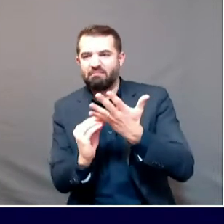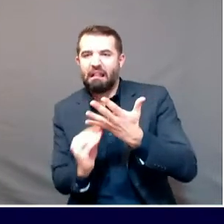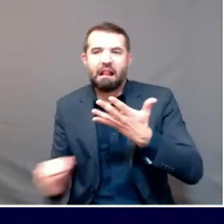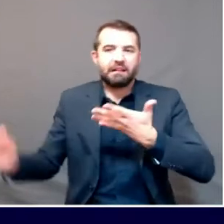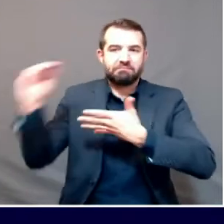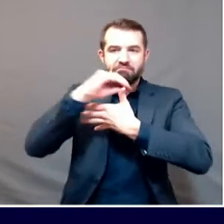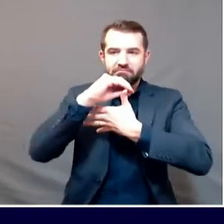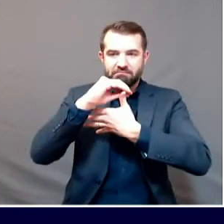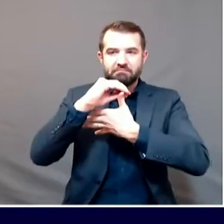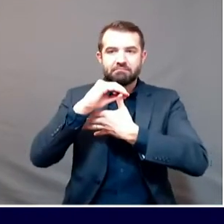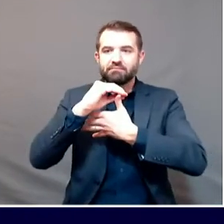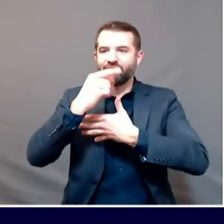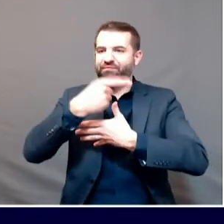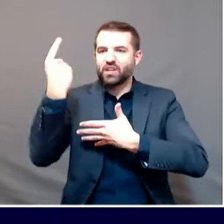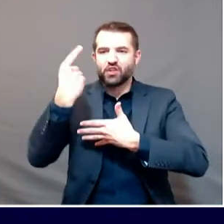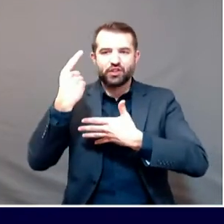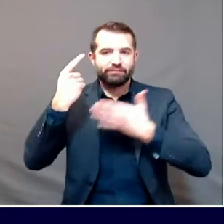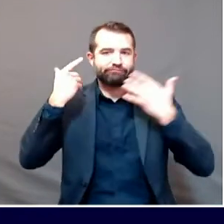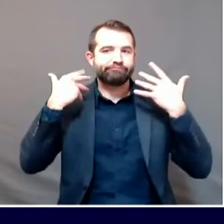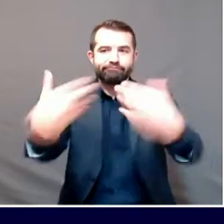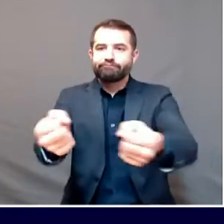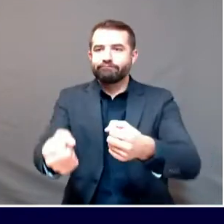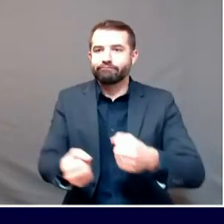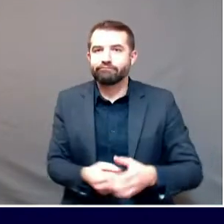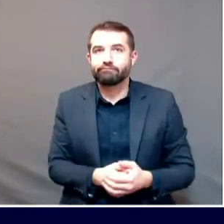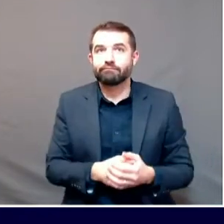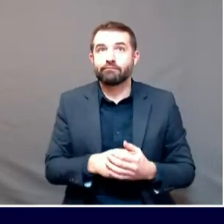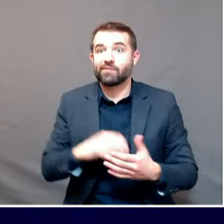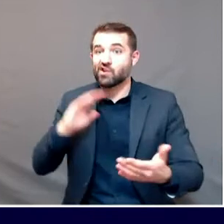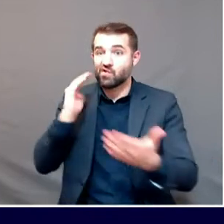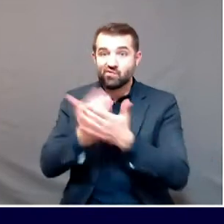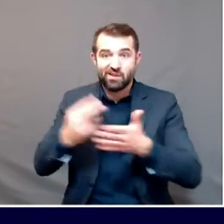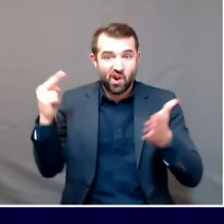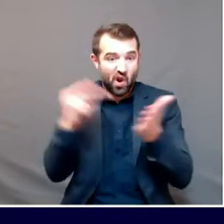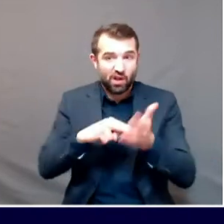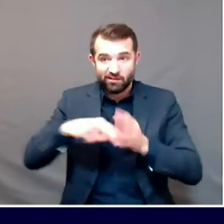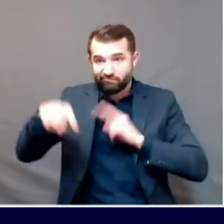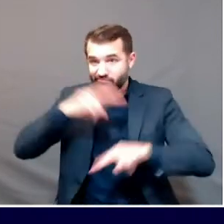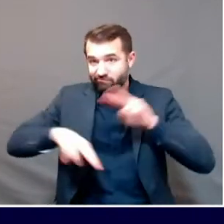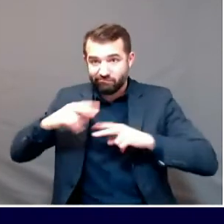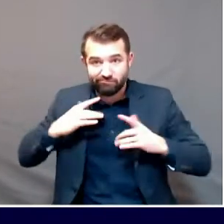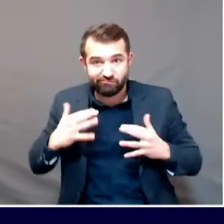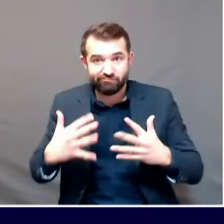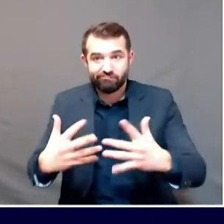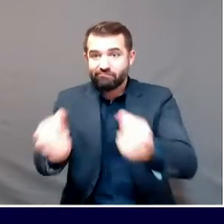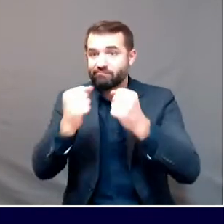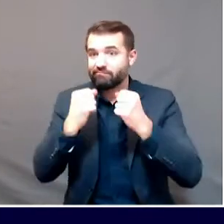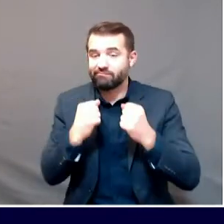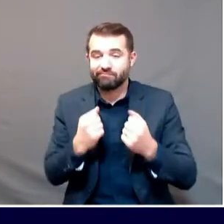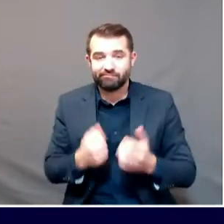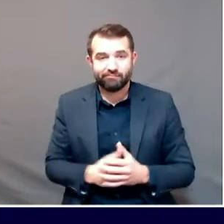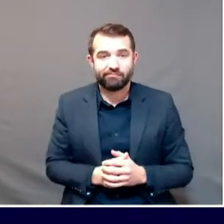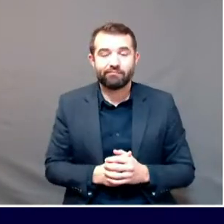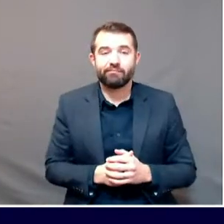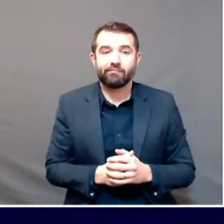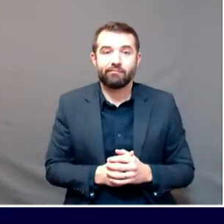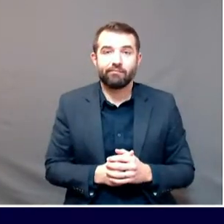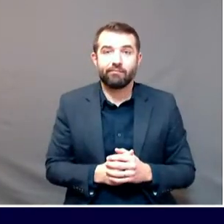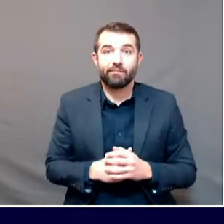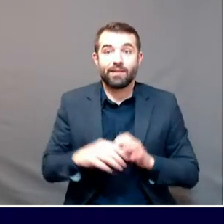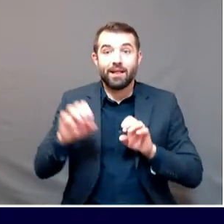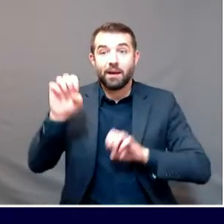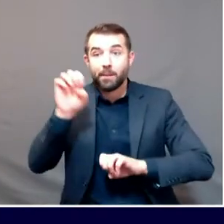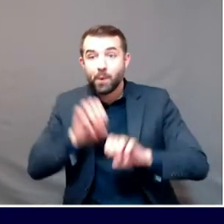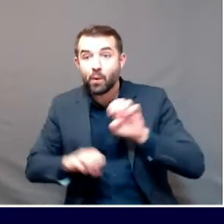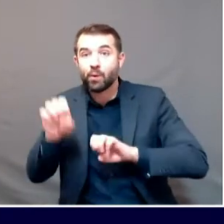how prevalent the disease is. The trials around this vaccine in particular, these vaccines, were keyed